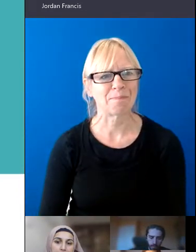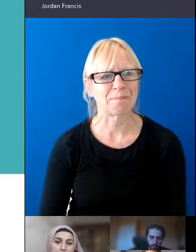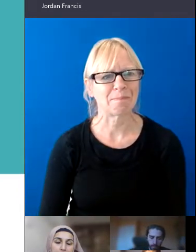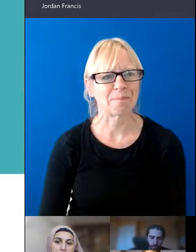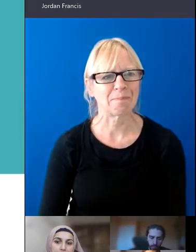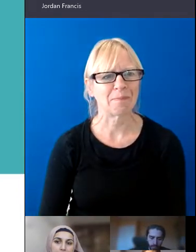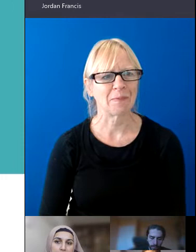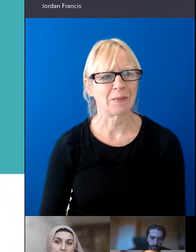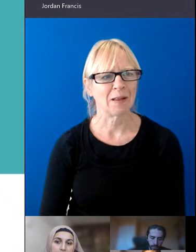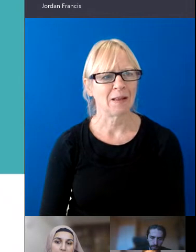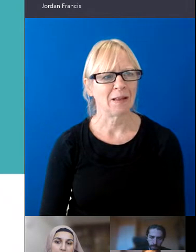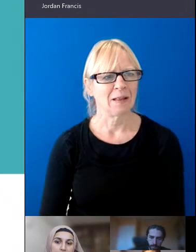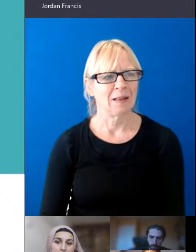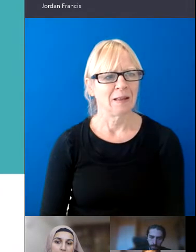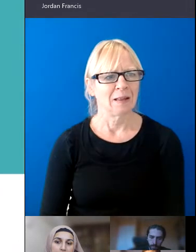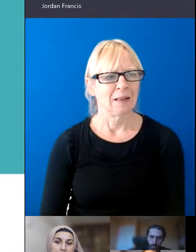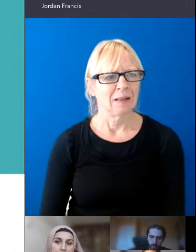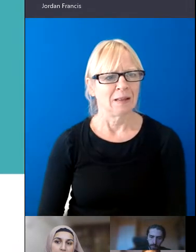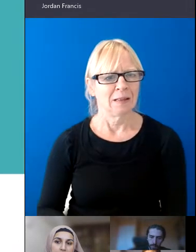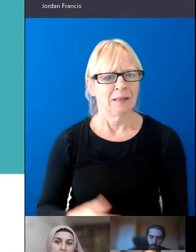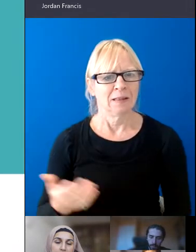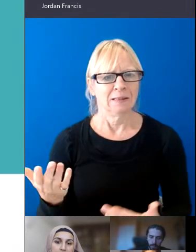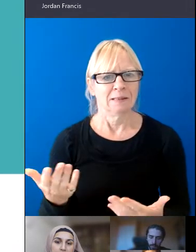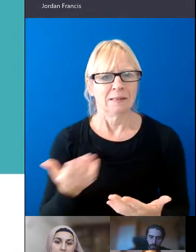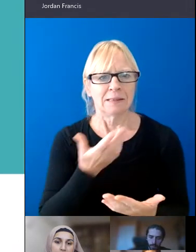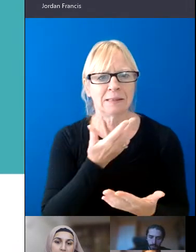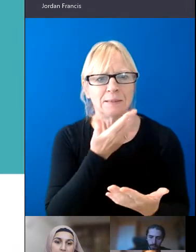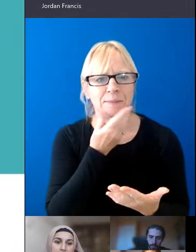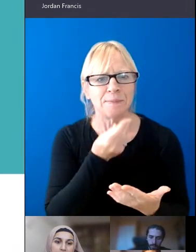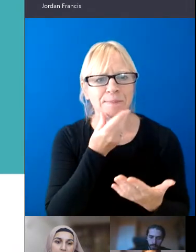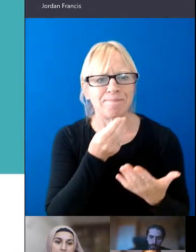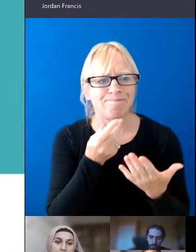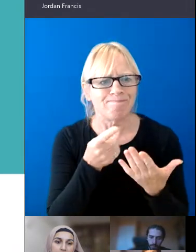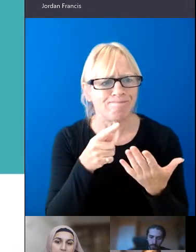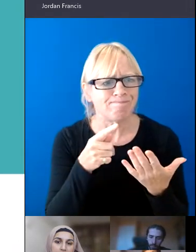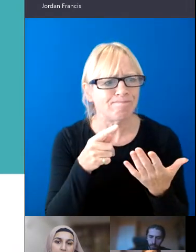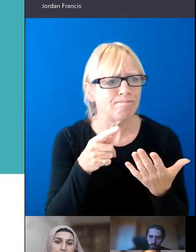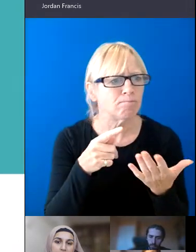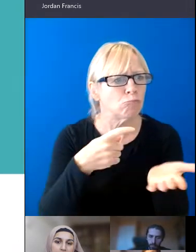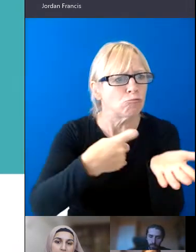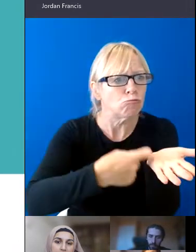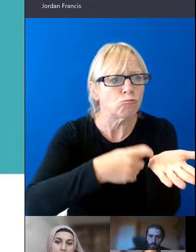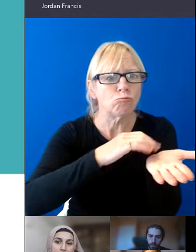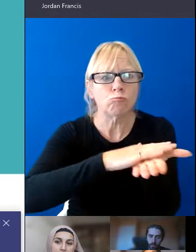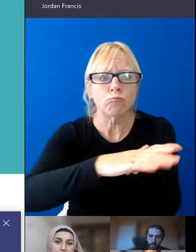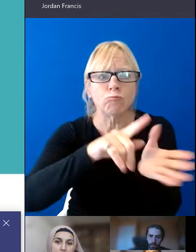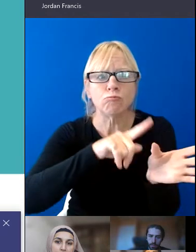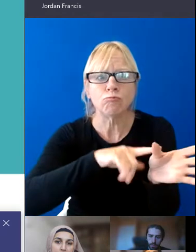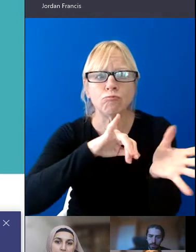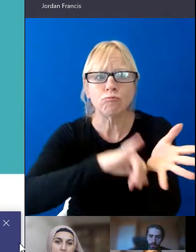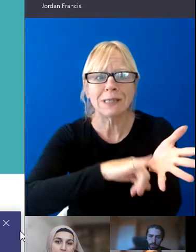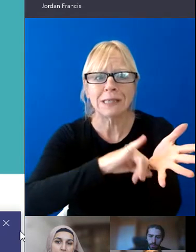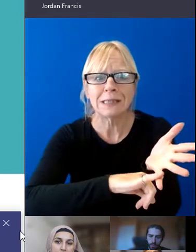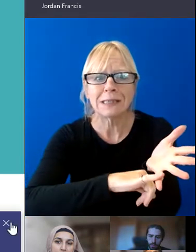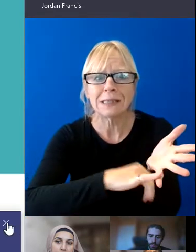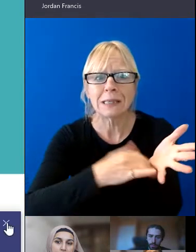Shall we try switching it? So is Reese around? Reese, can you share yours if